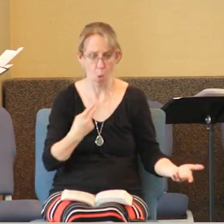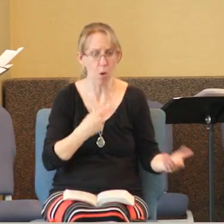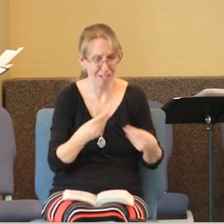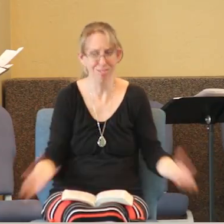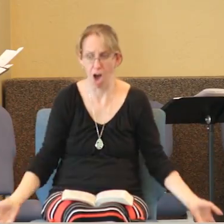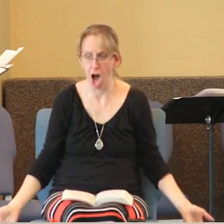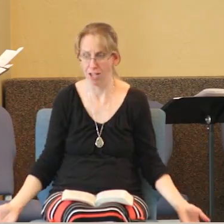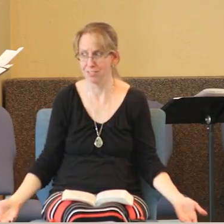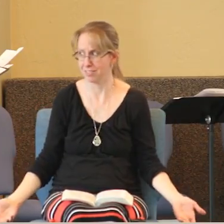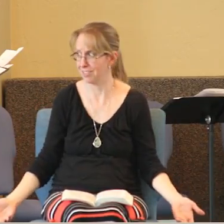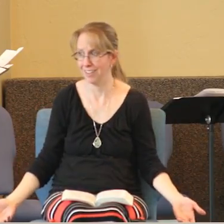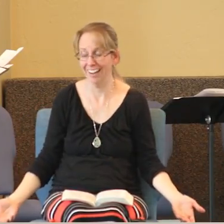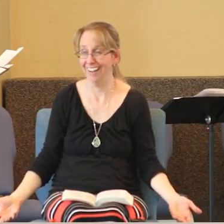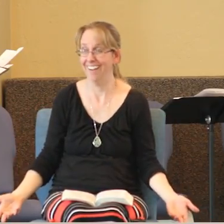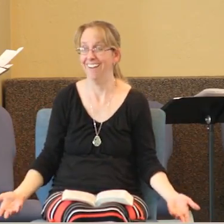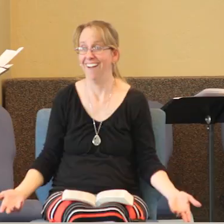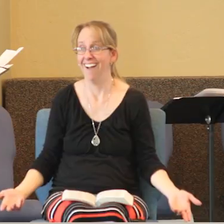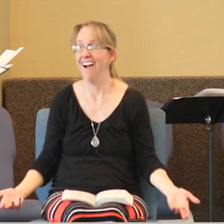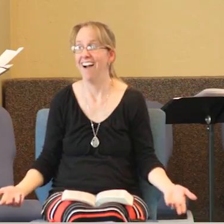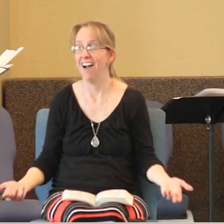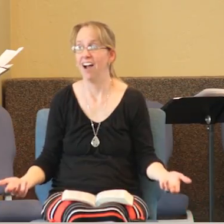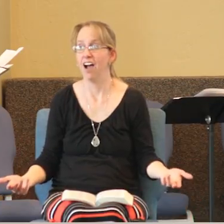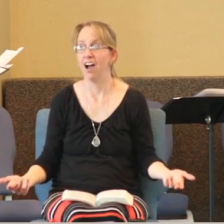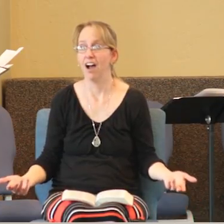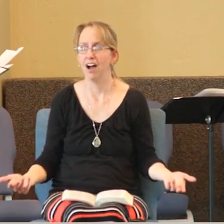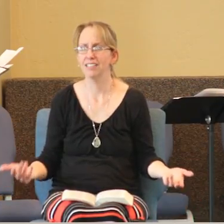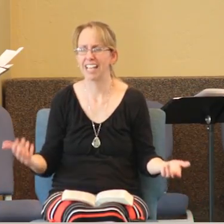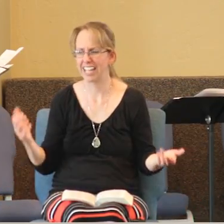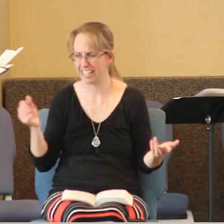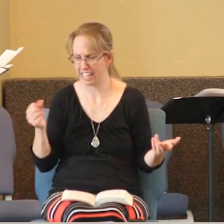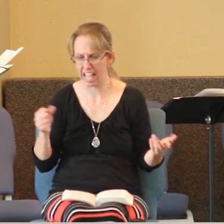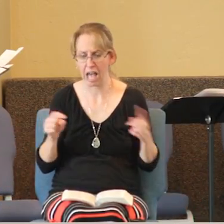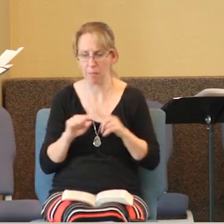lost. And it's like, yeah, but